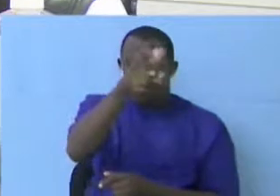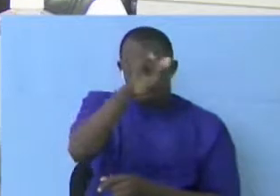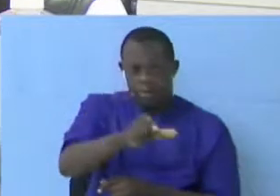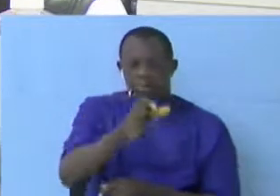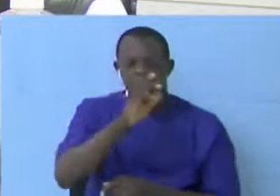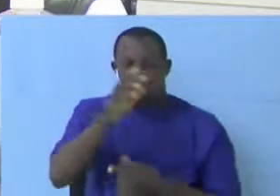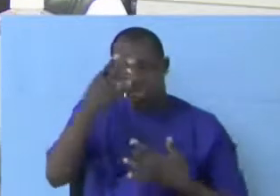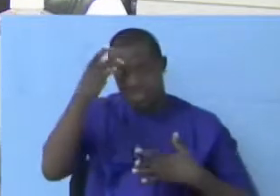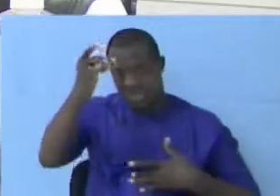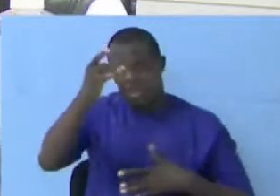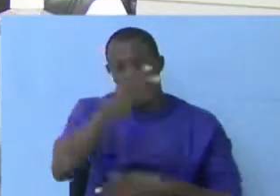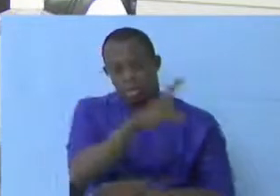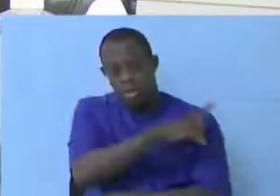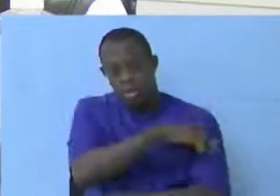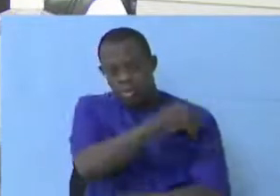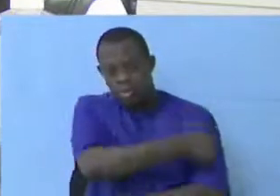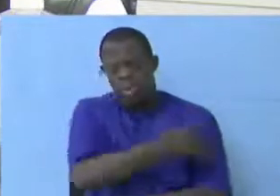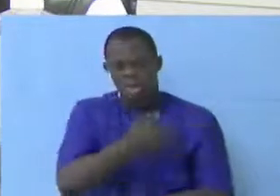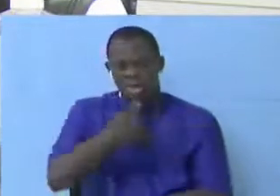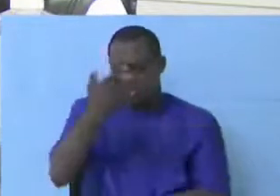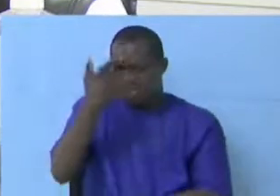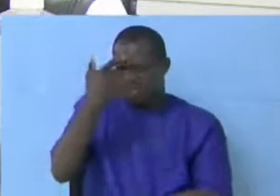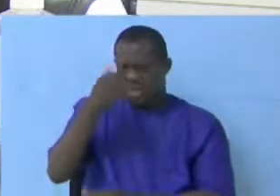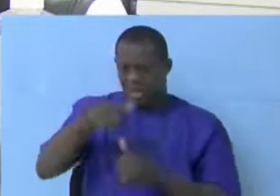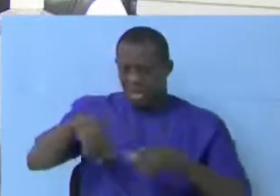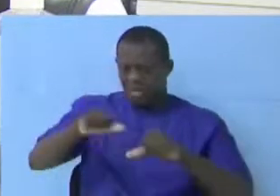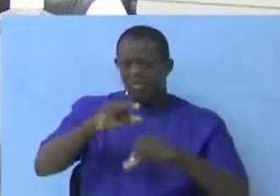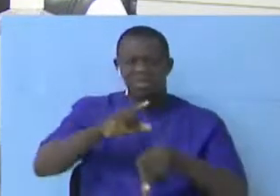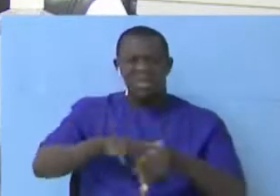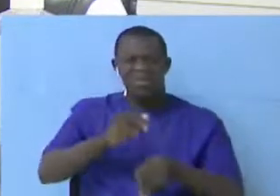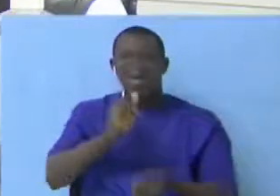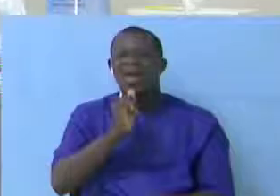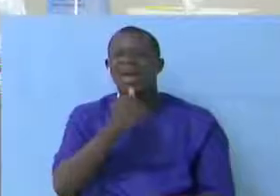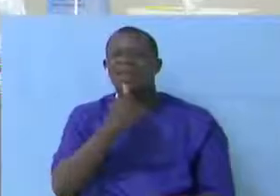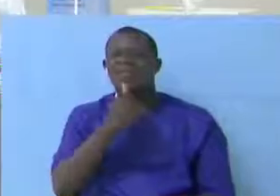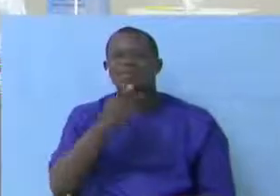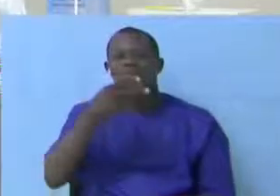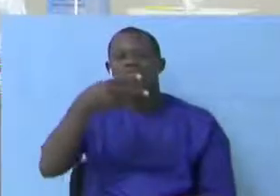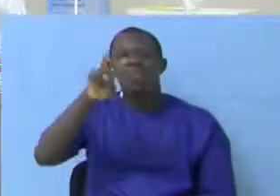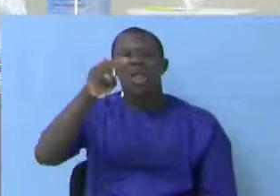I believe I made the request around 12 midday, 11 o'clock, 12 midday.